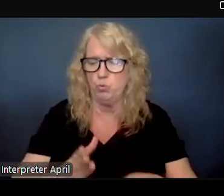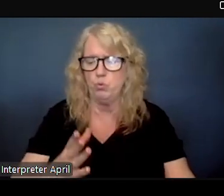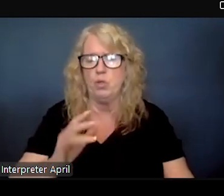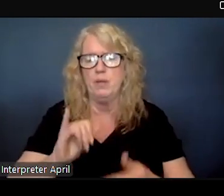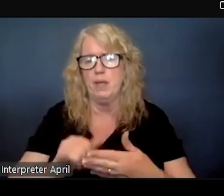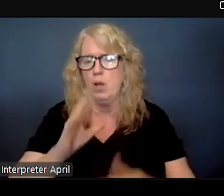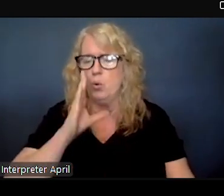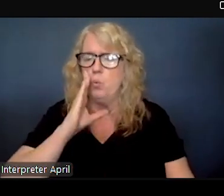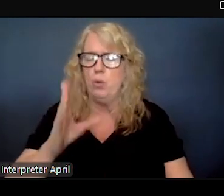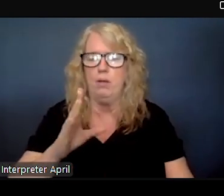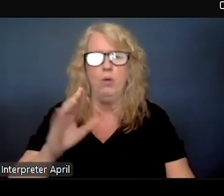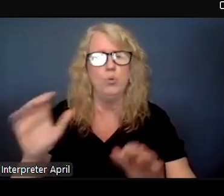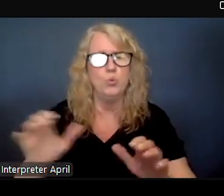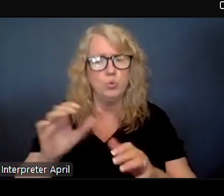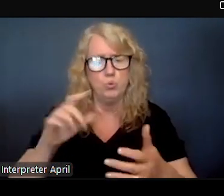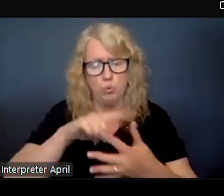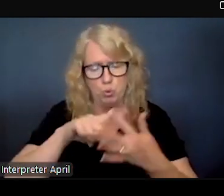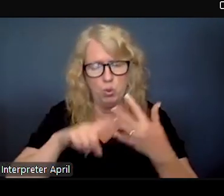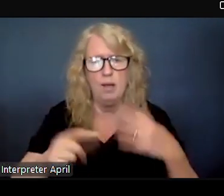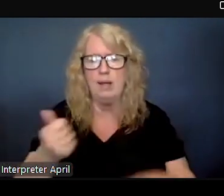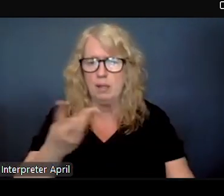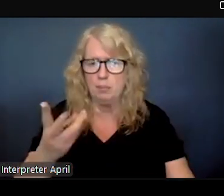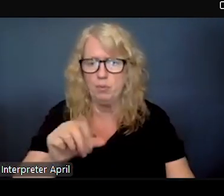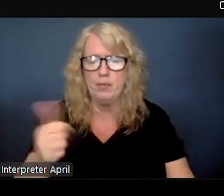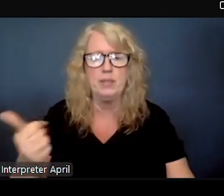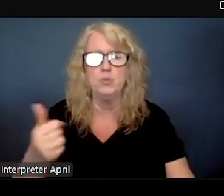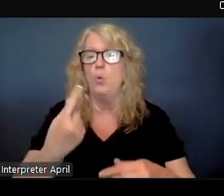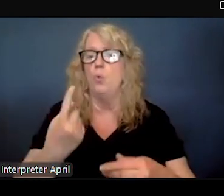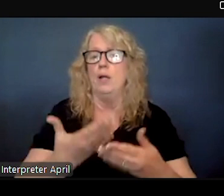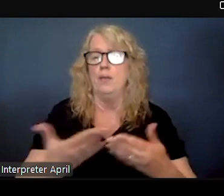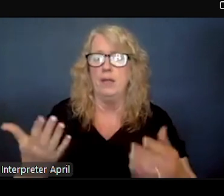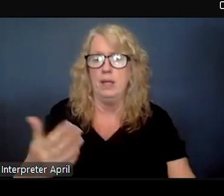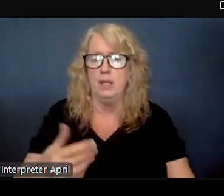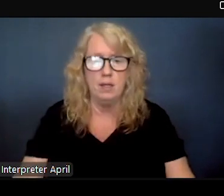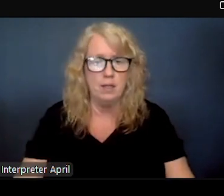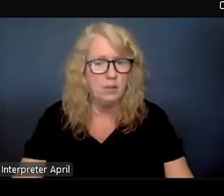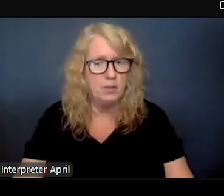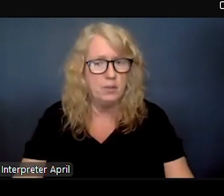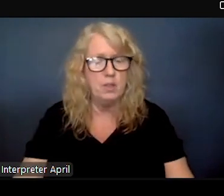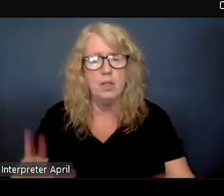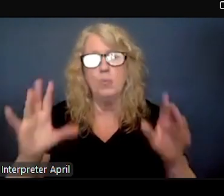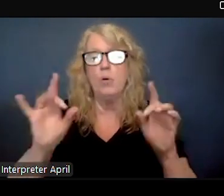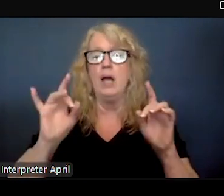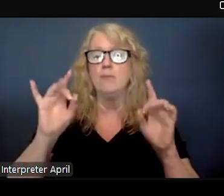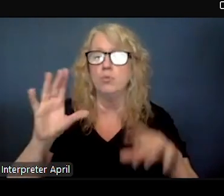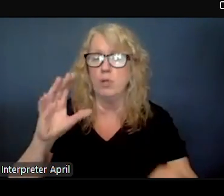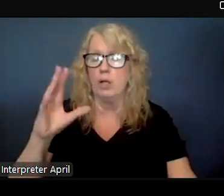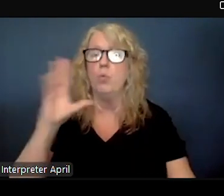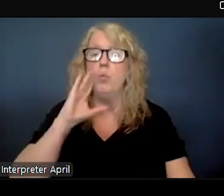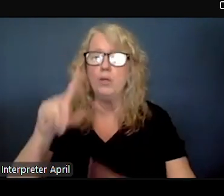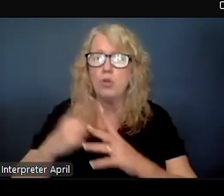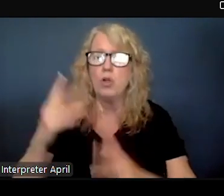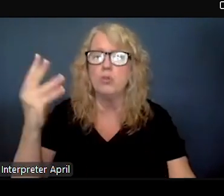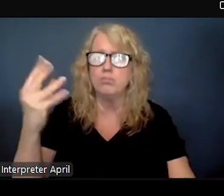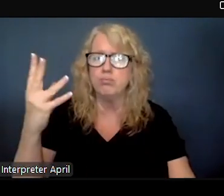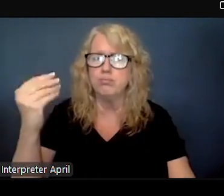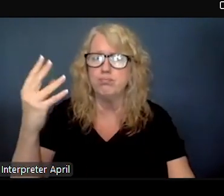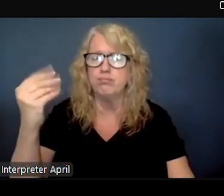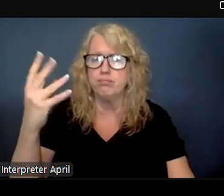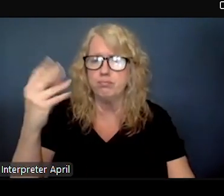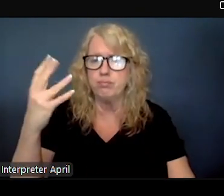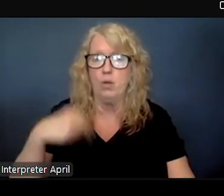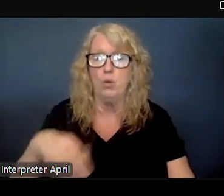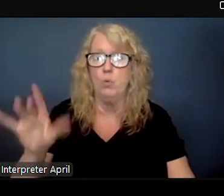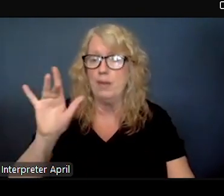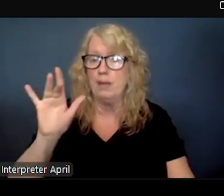will do a couple of things. One is that it will have a crisis button that starts to flash when folks click